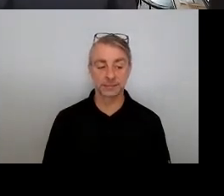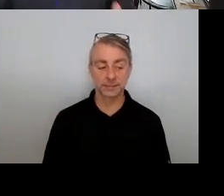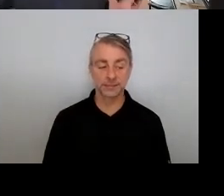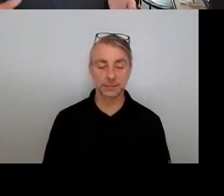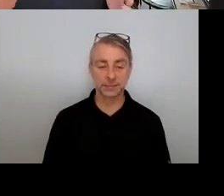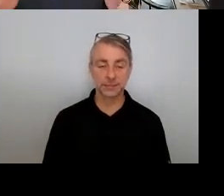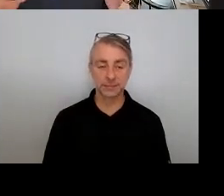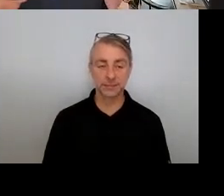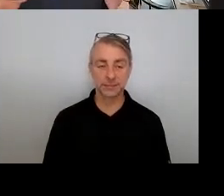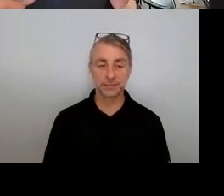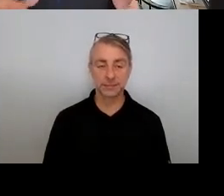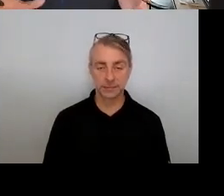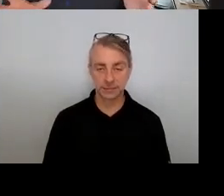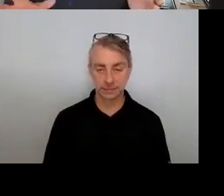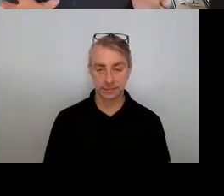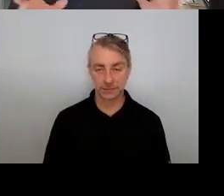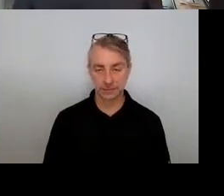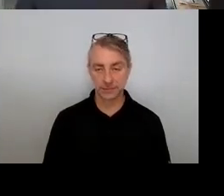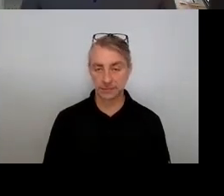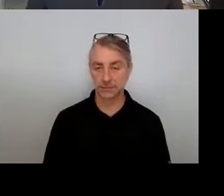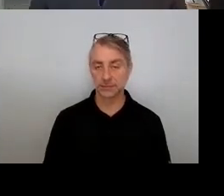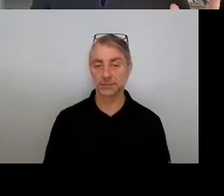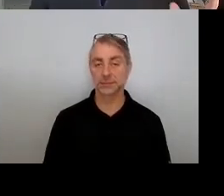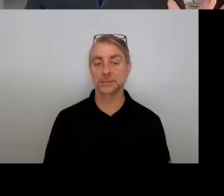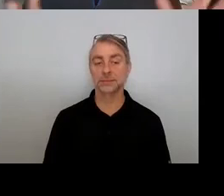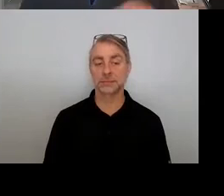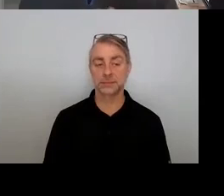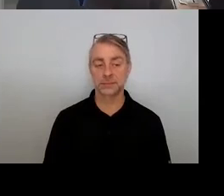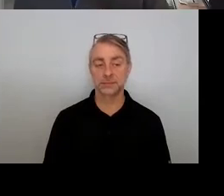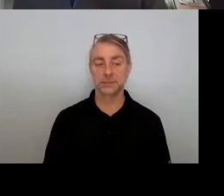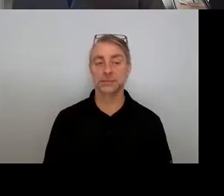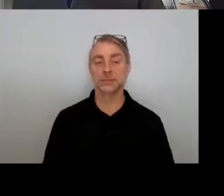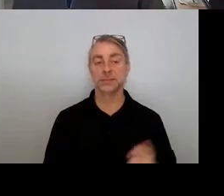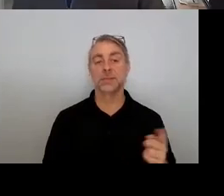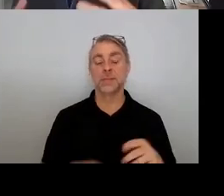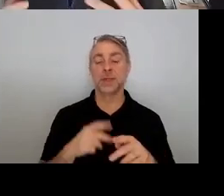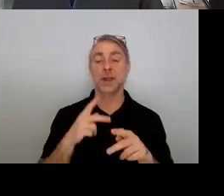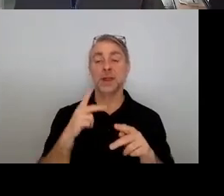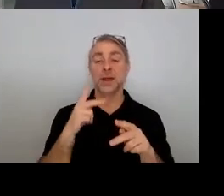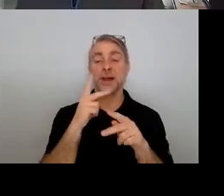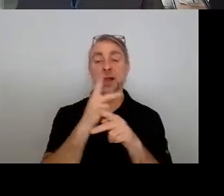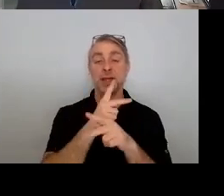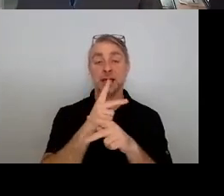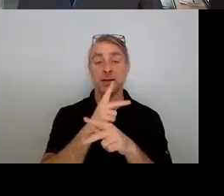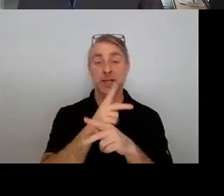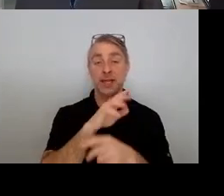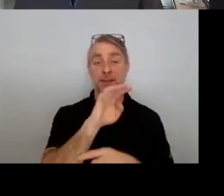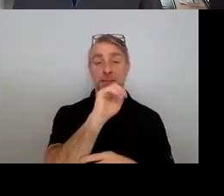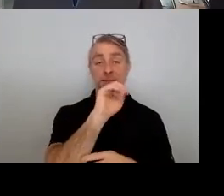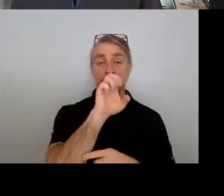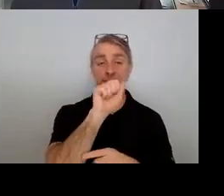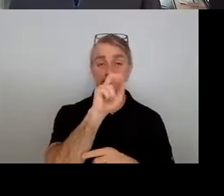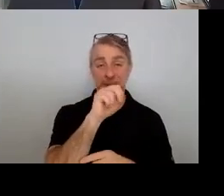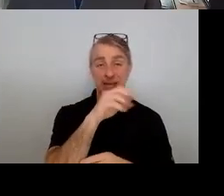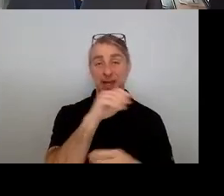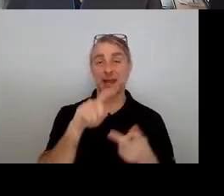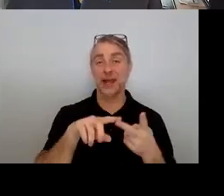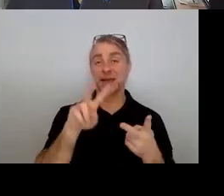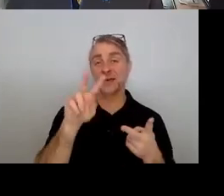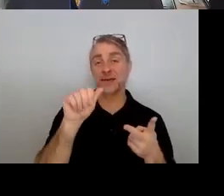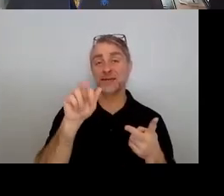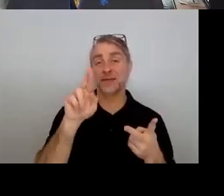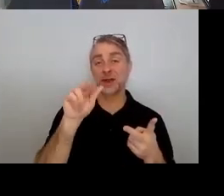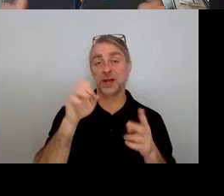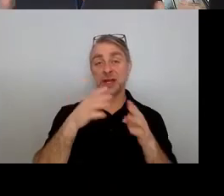So calculating the mean and the variance around the mean, that's an important step. But another